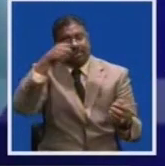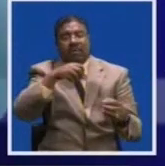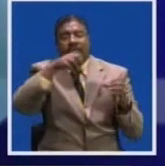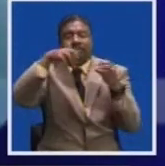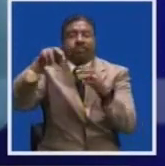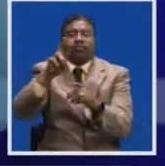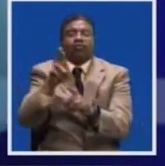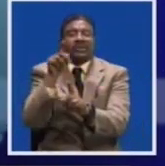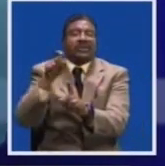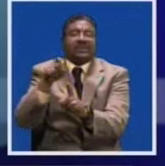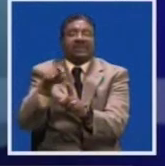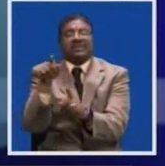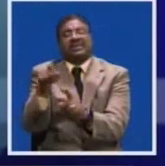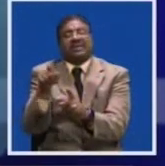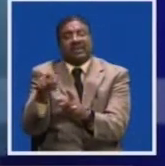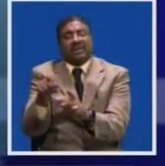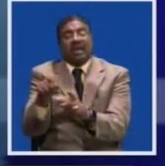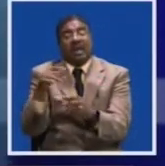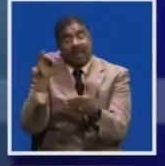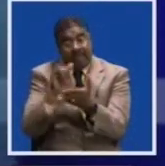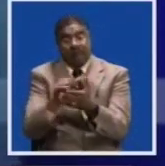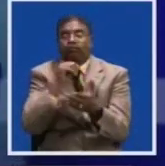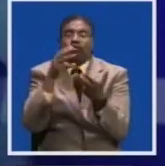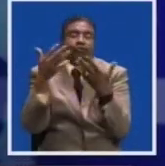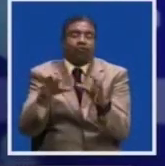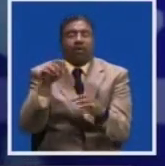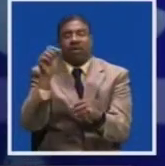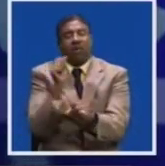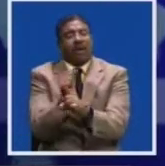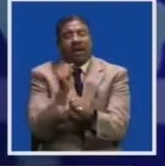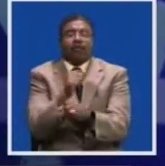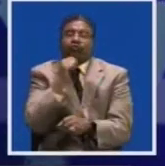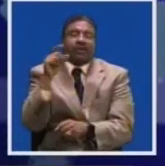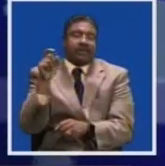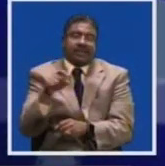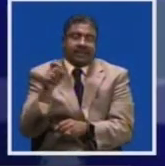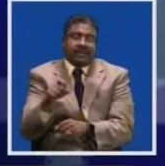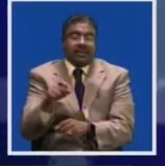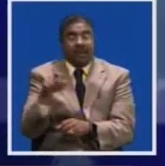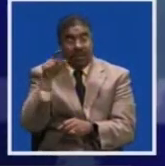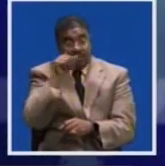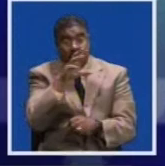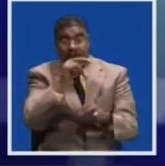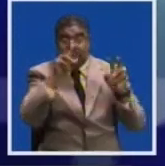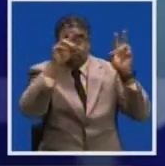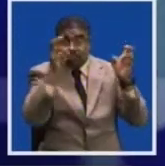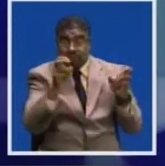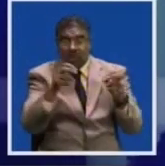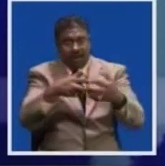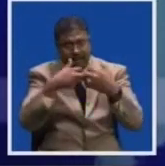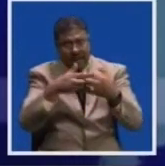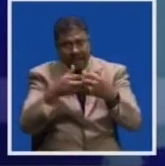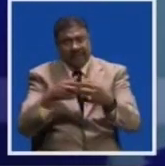at a public discussion forum in Lusaka, organized by the International Growth Center, under the theme, Nurturing the